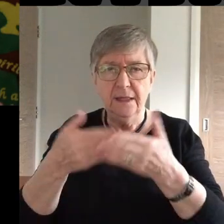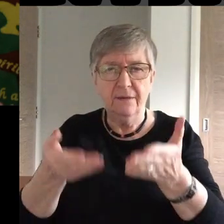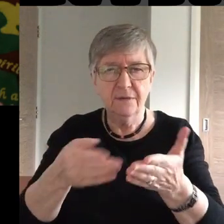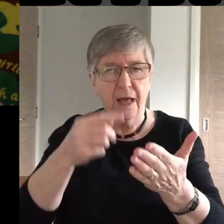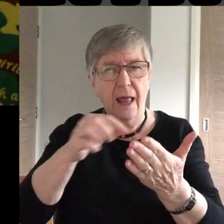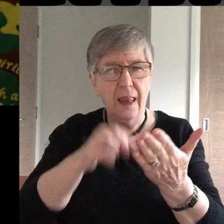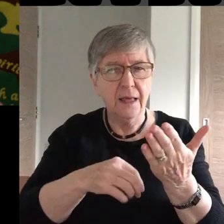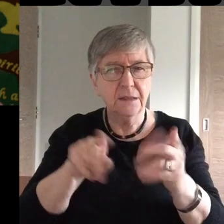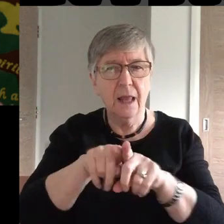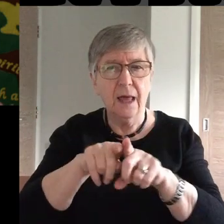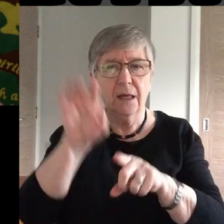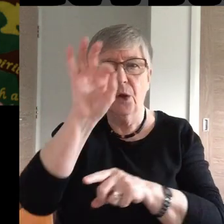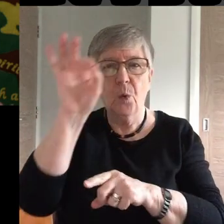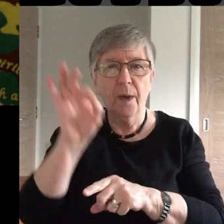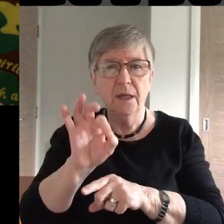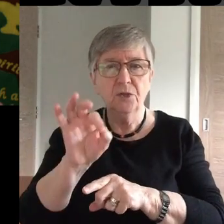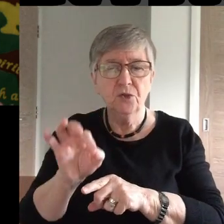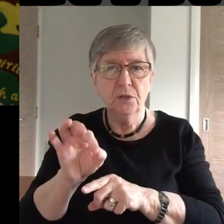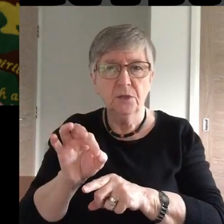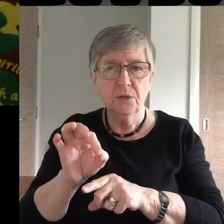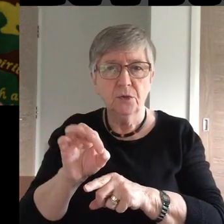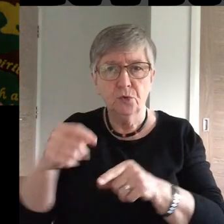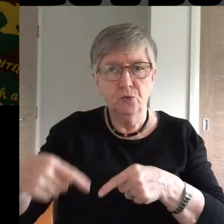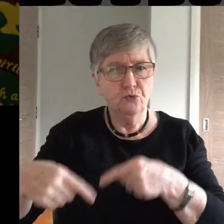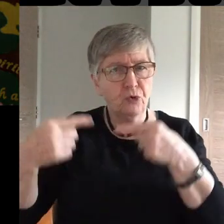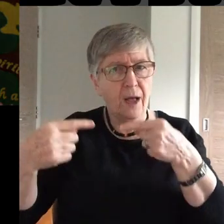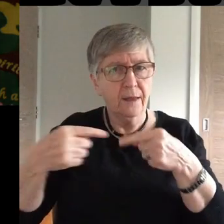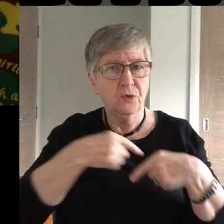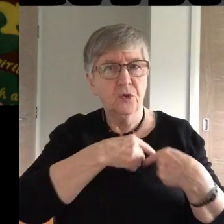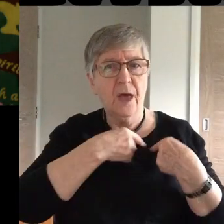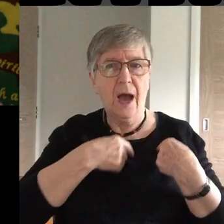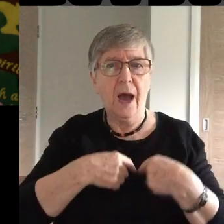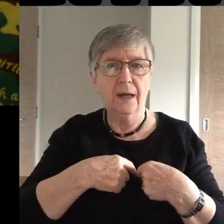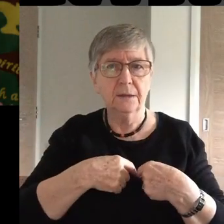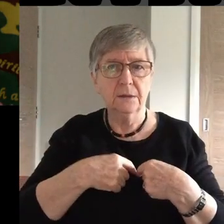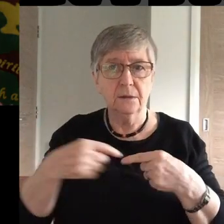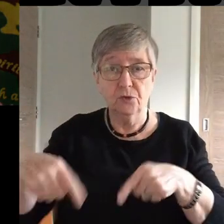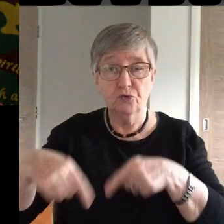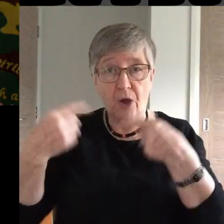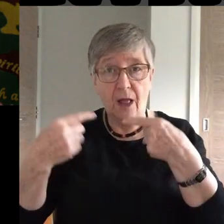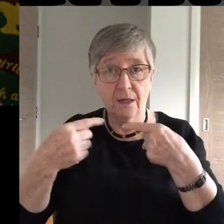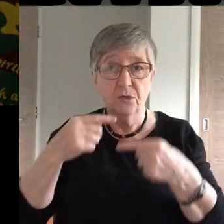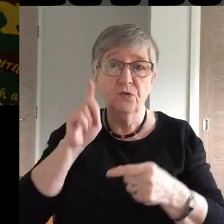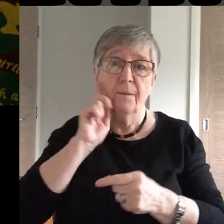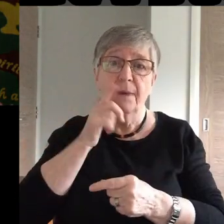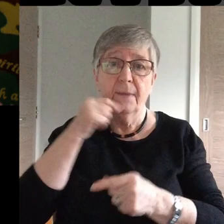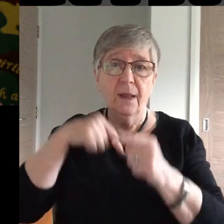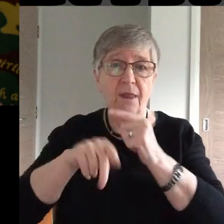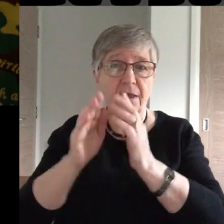list of questions that are set there to challenge the heart and challenge the church.